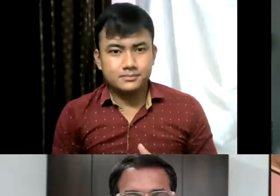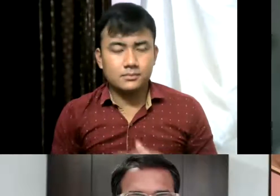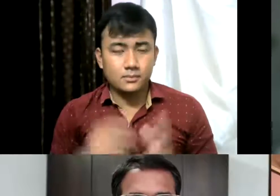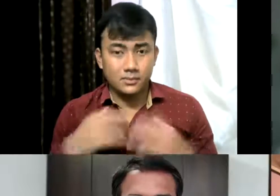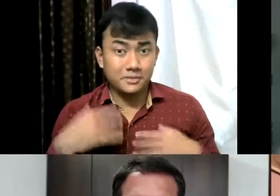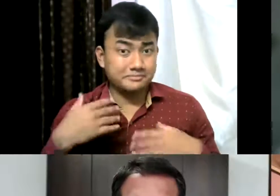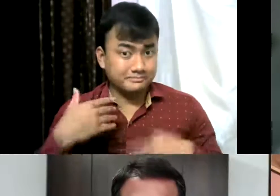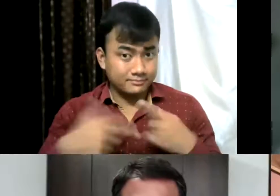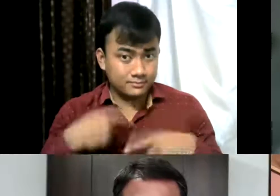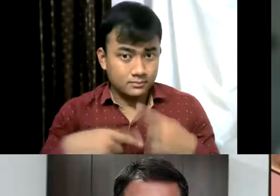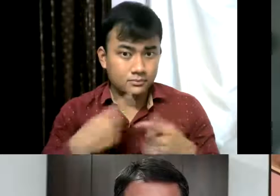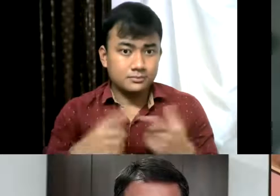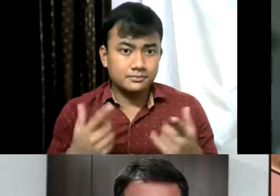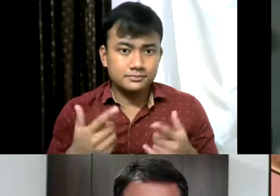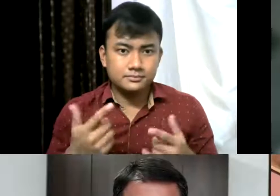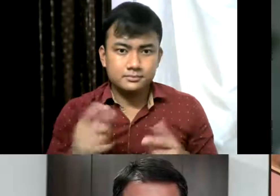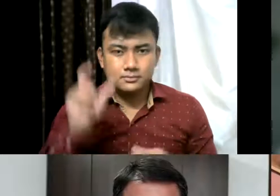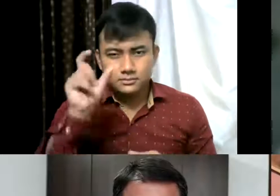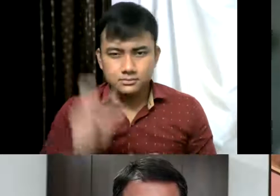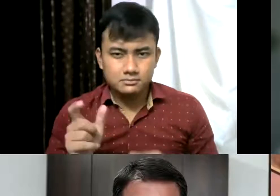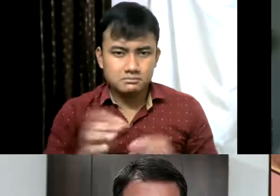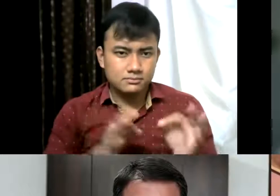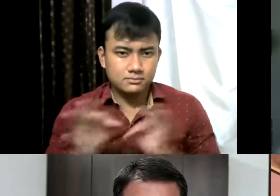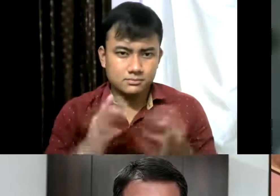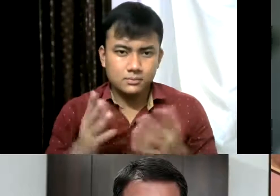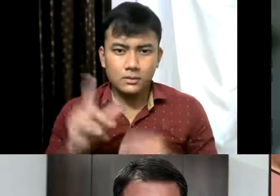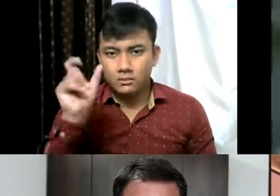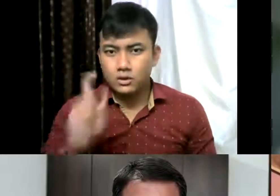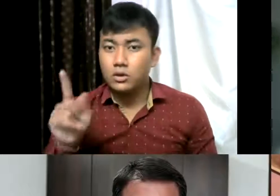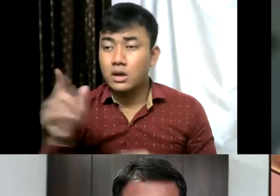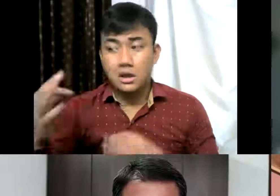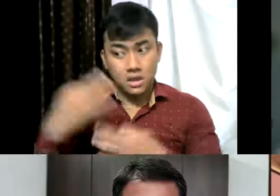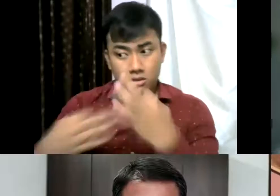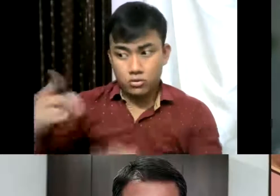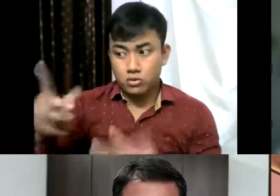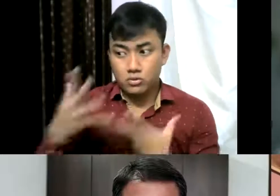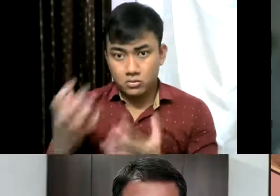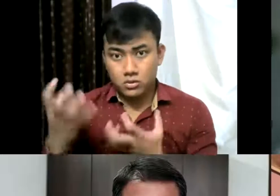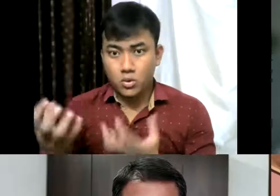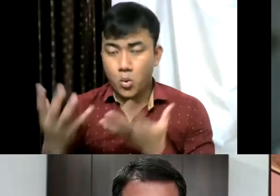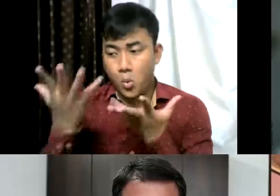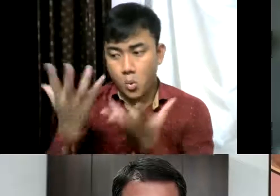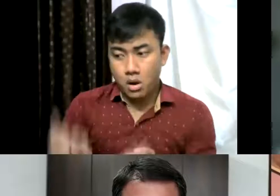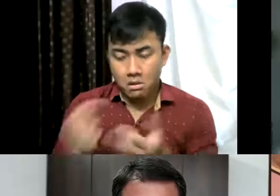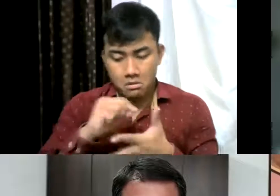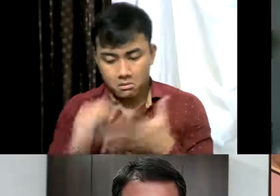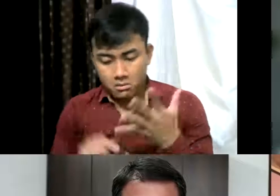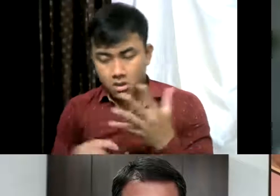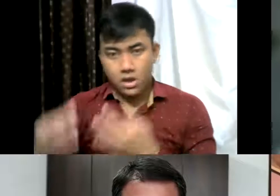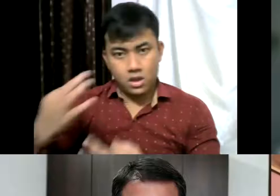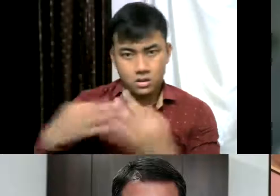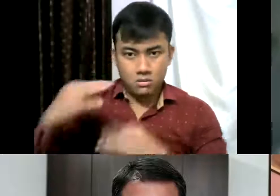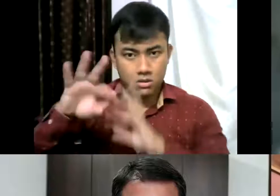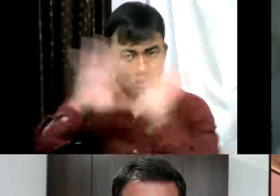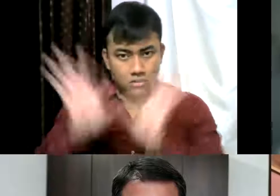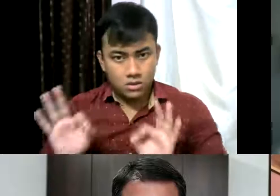when one has explicit about not just one's sexual desires, one's identity in such ways, I